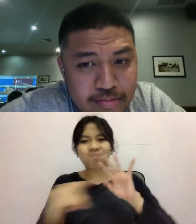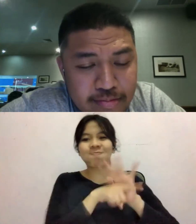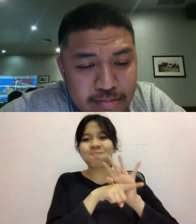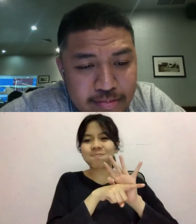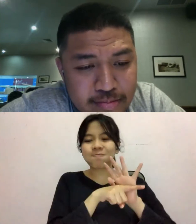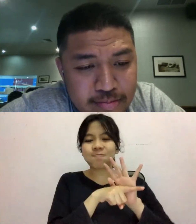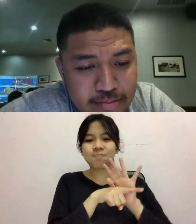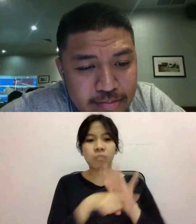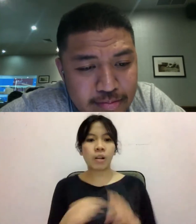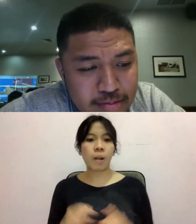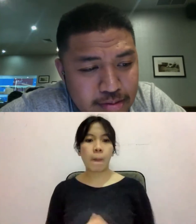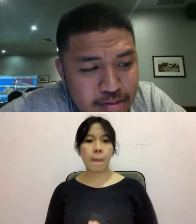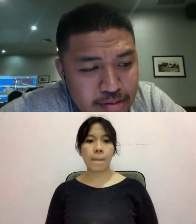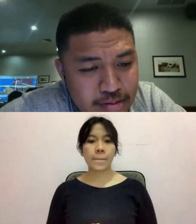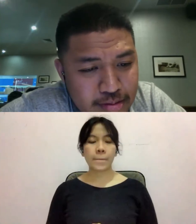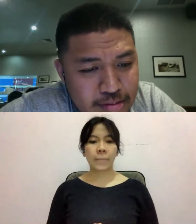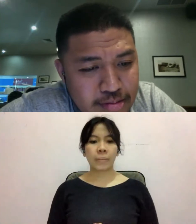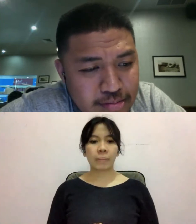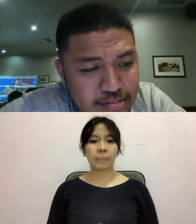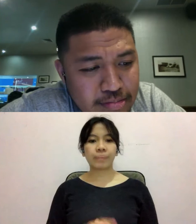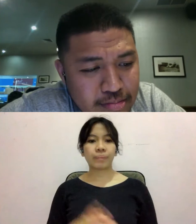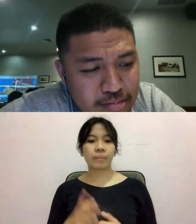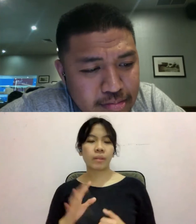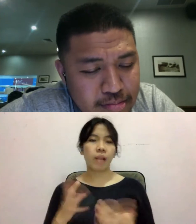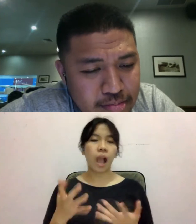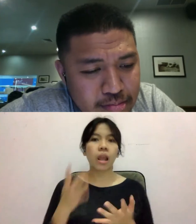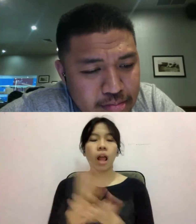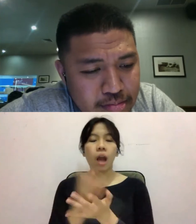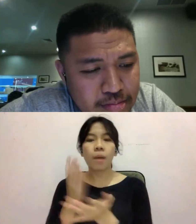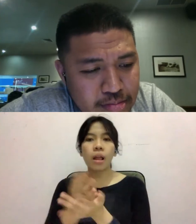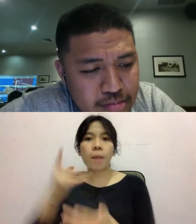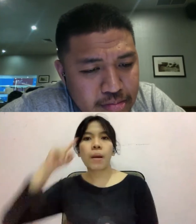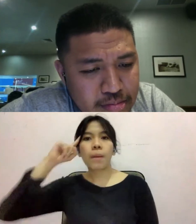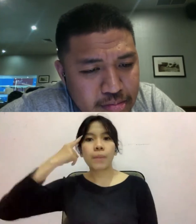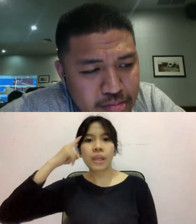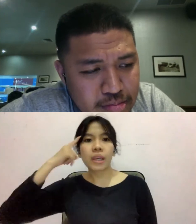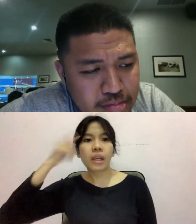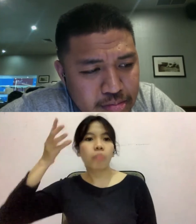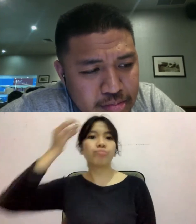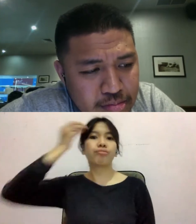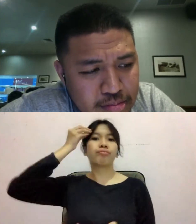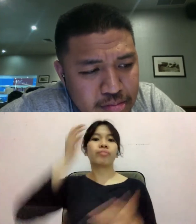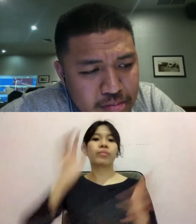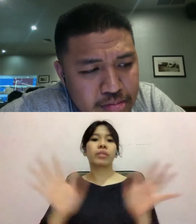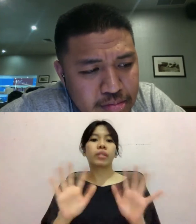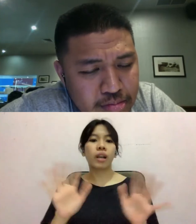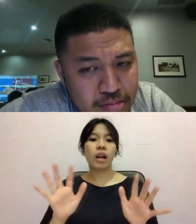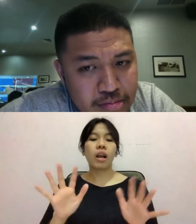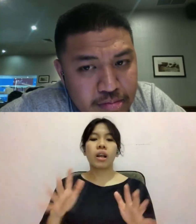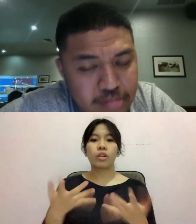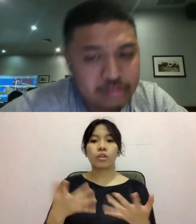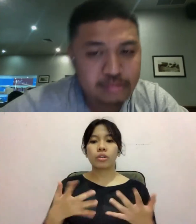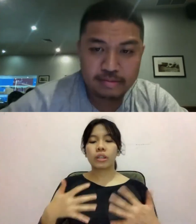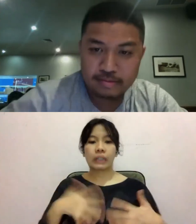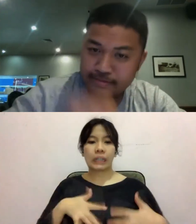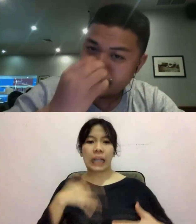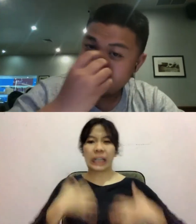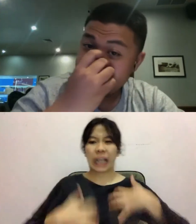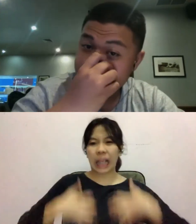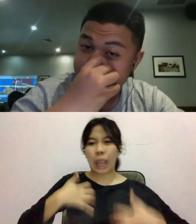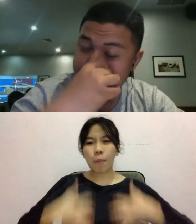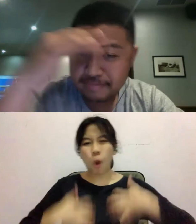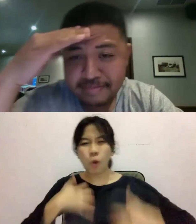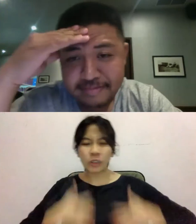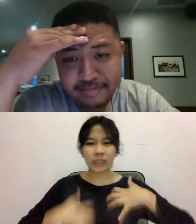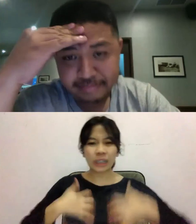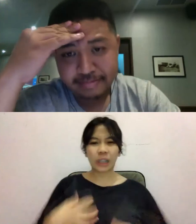come as irrational as well. And also other less positive emotions and moods. And this